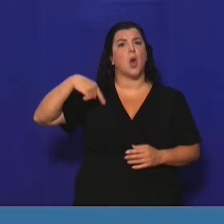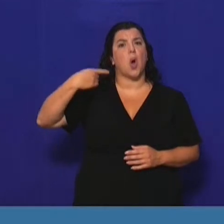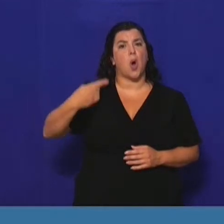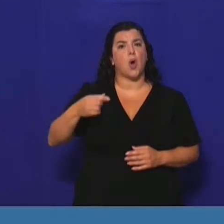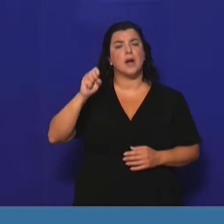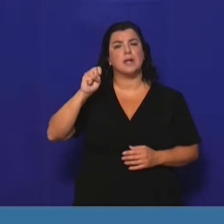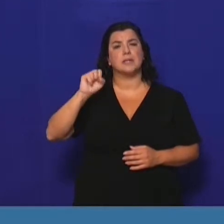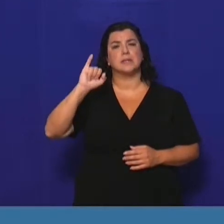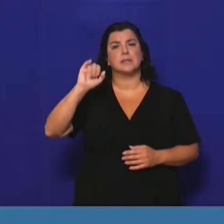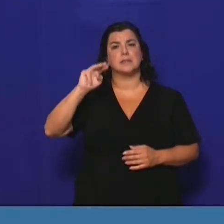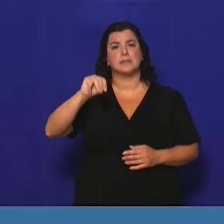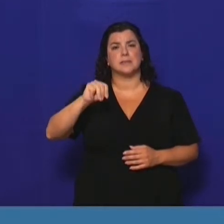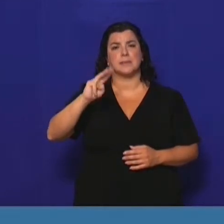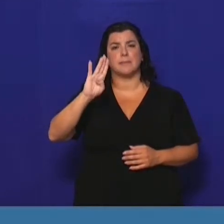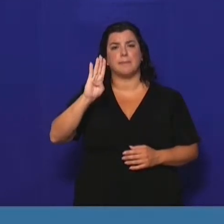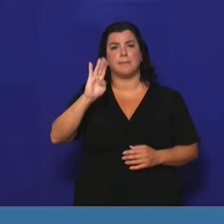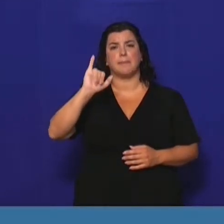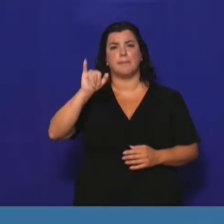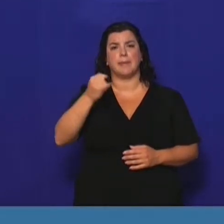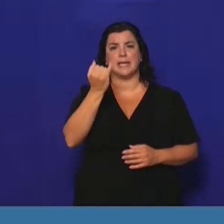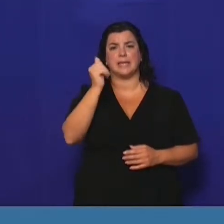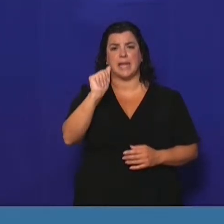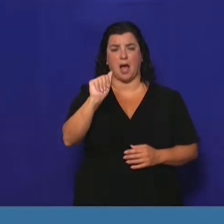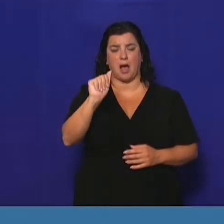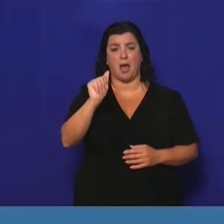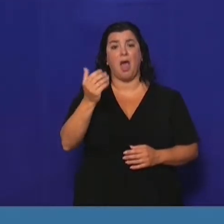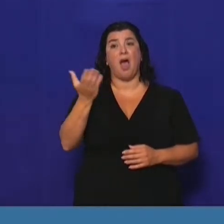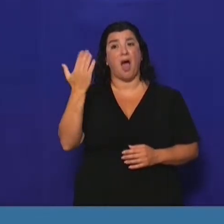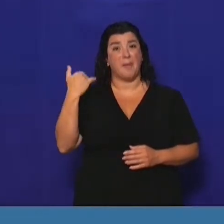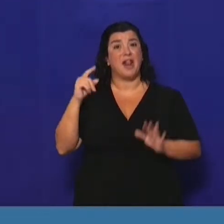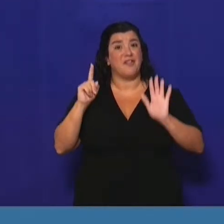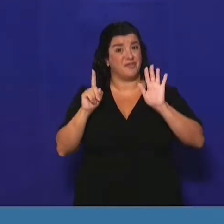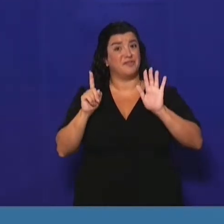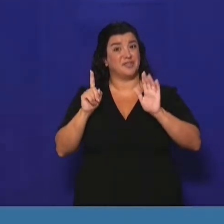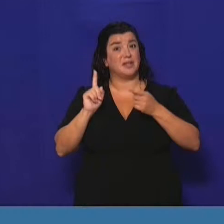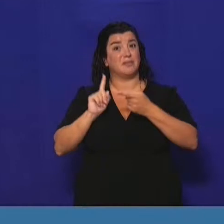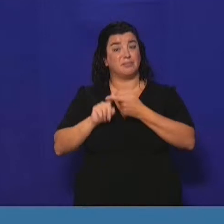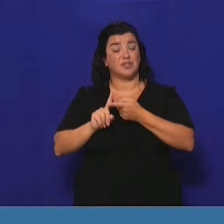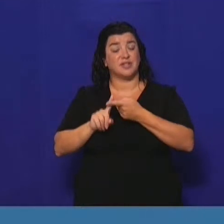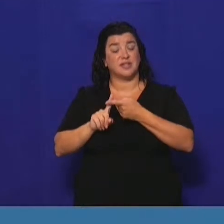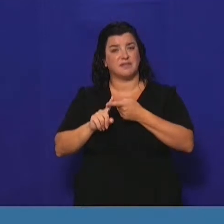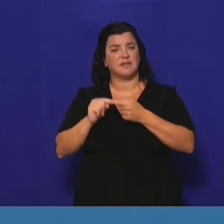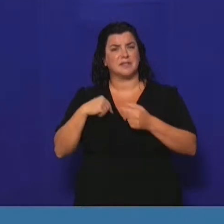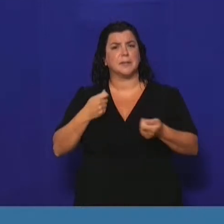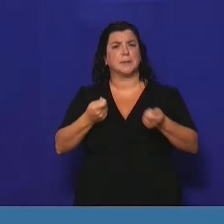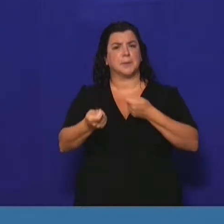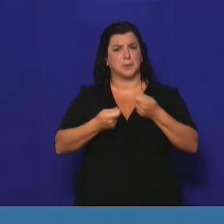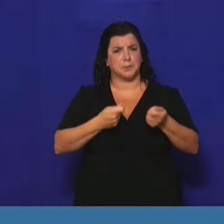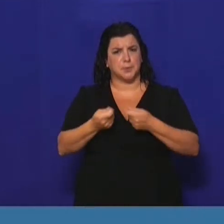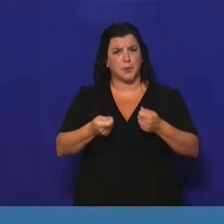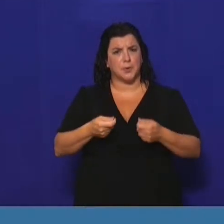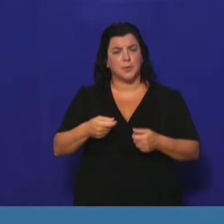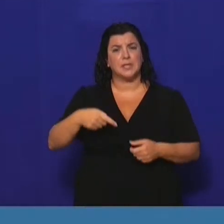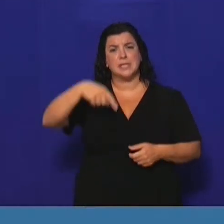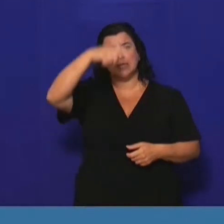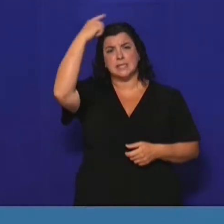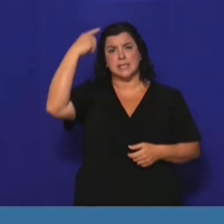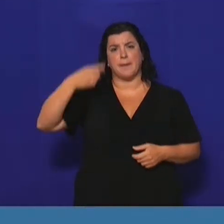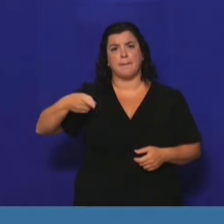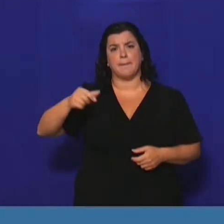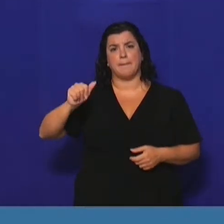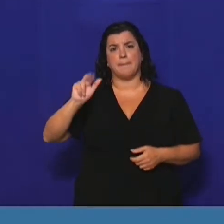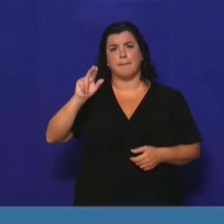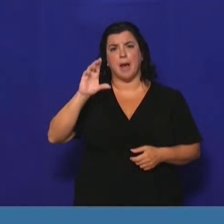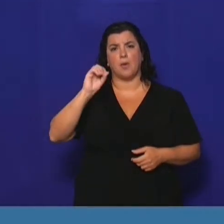15 resident li issemmek is-sitwazzjoni ġiet kontrollata f'Kasa San Paolo totali kellna ta'